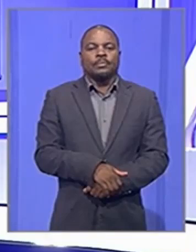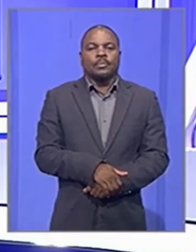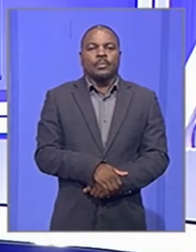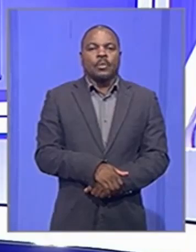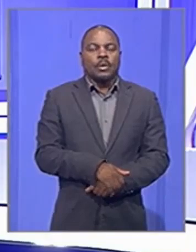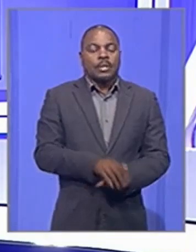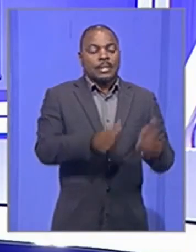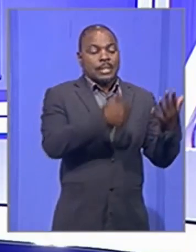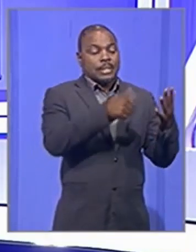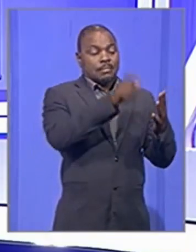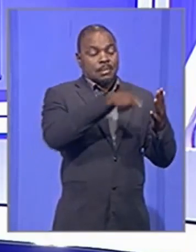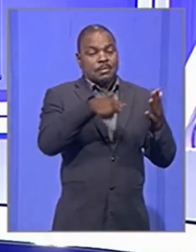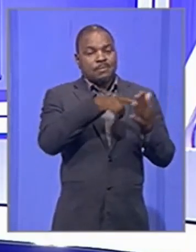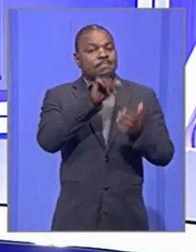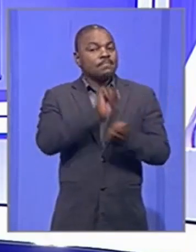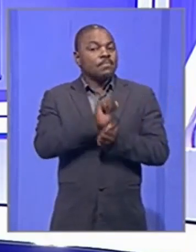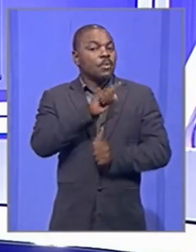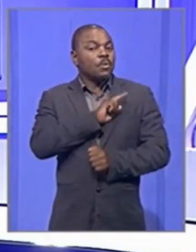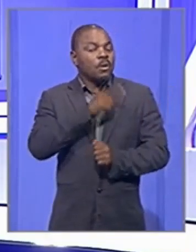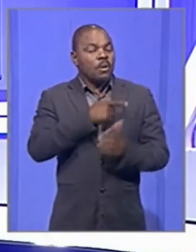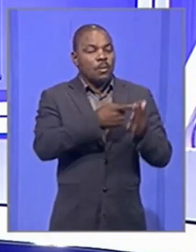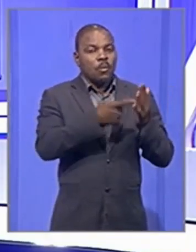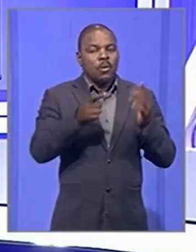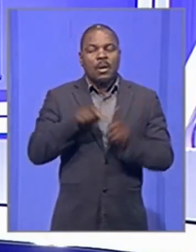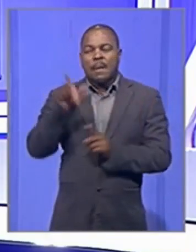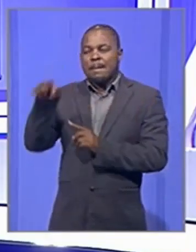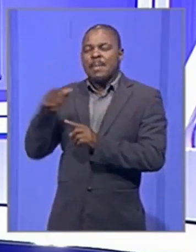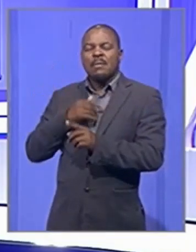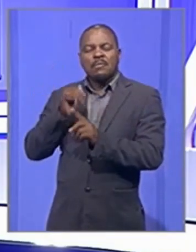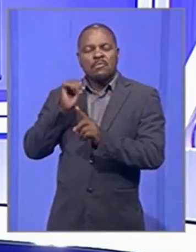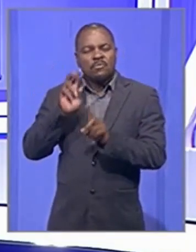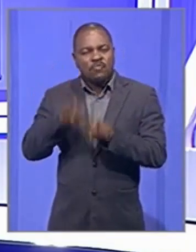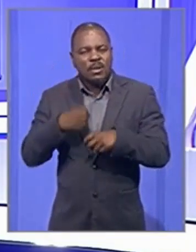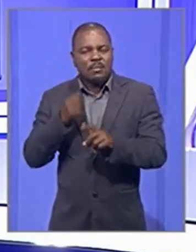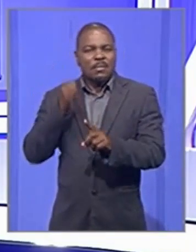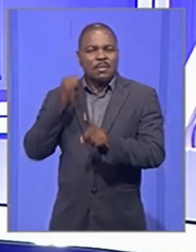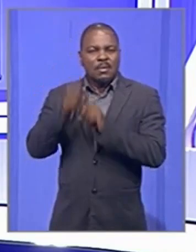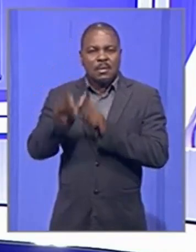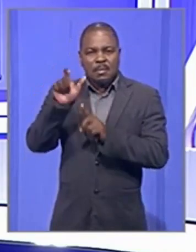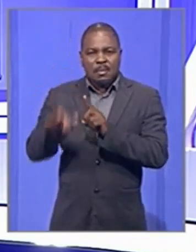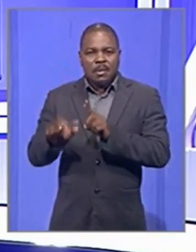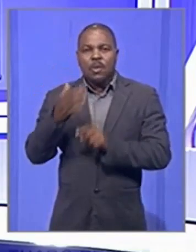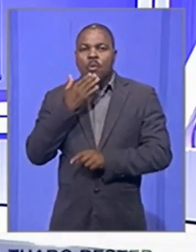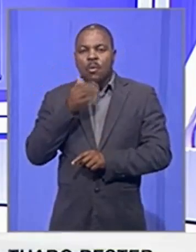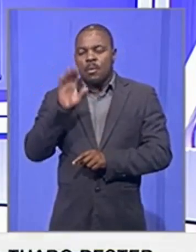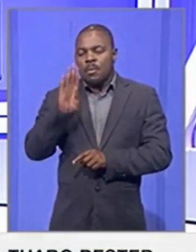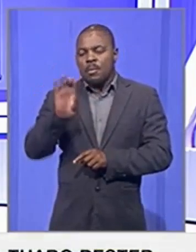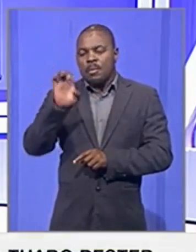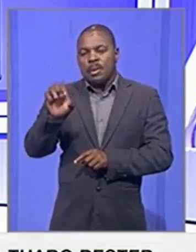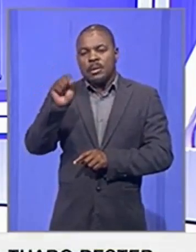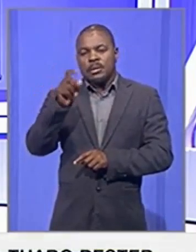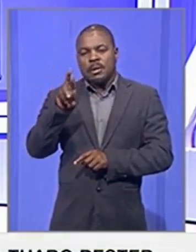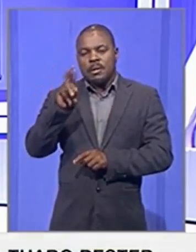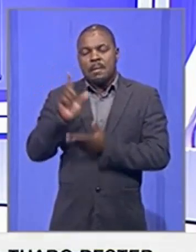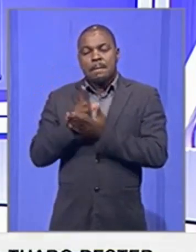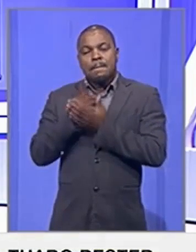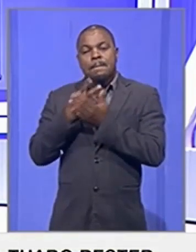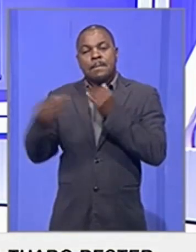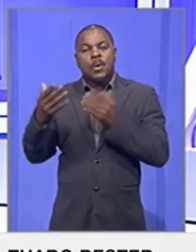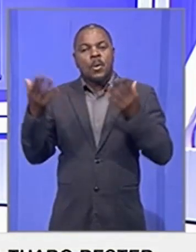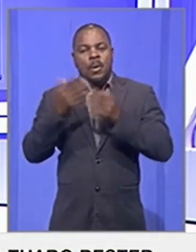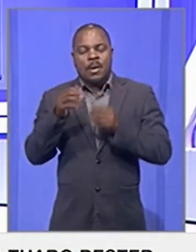Batho ba le barataro ba balatofalediwang go thusa mmeteledi le mmolai Ditaba Bester gongwe ga kwa kgolegelong ya Mangaung ba tla itse